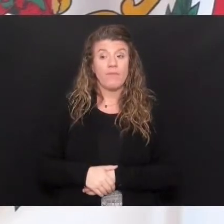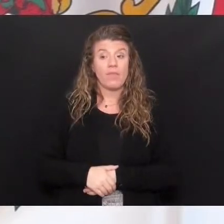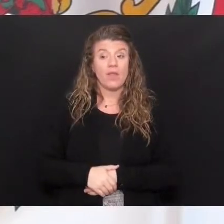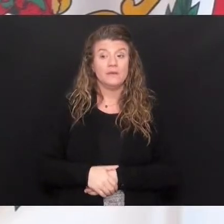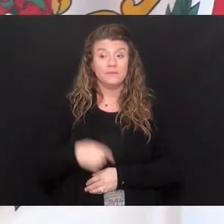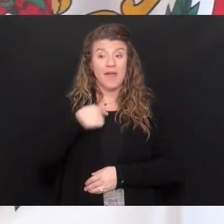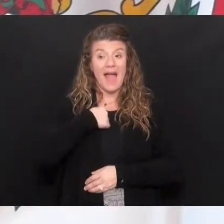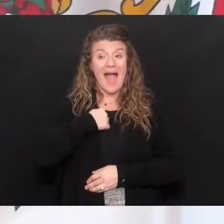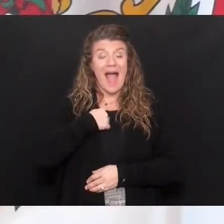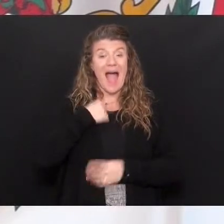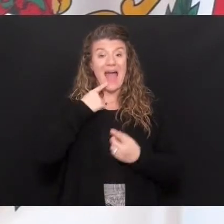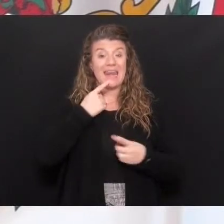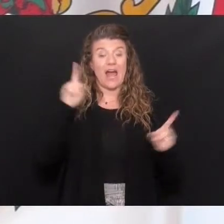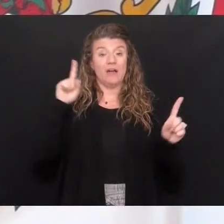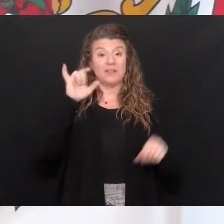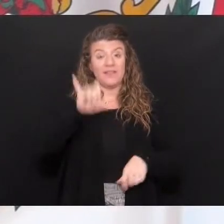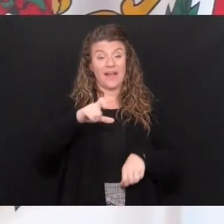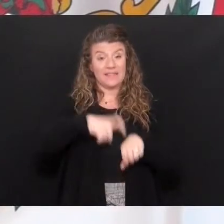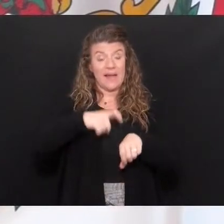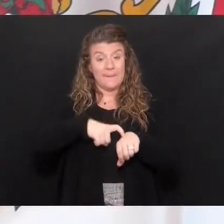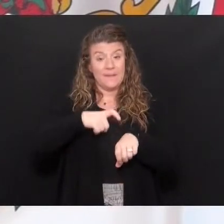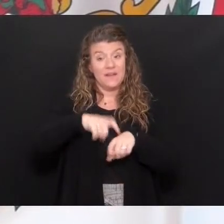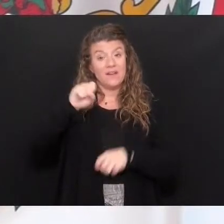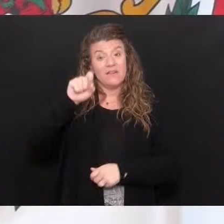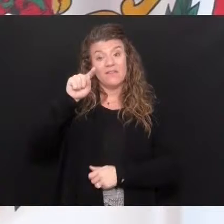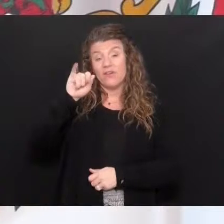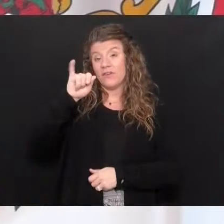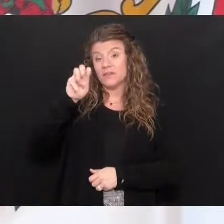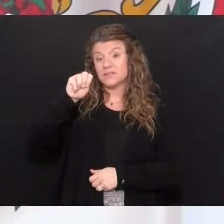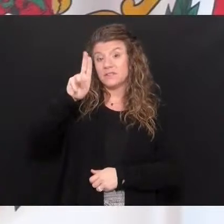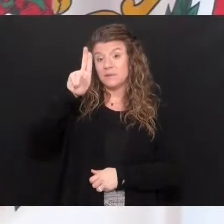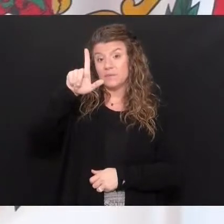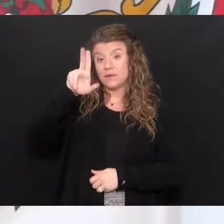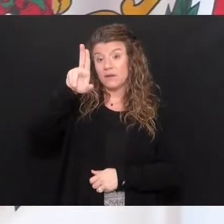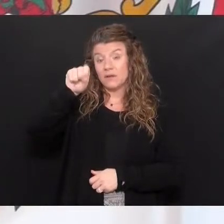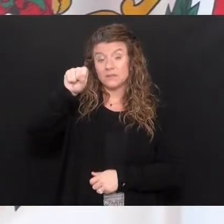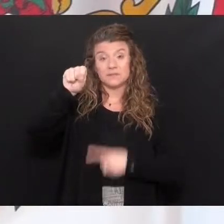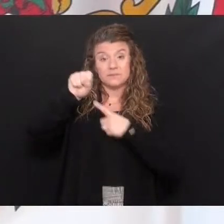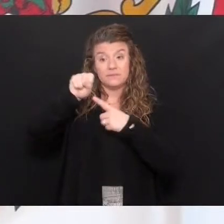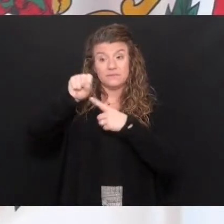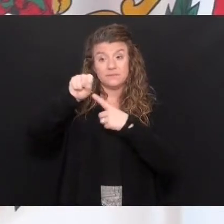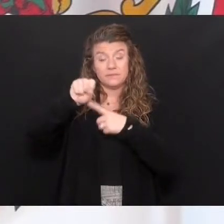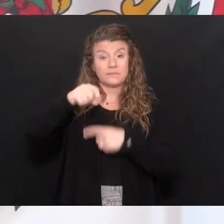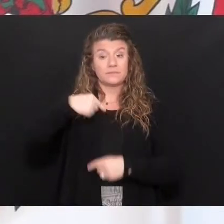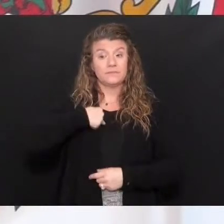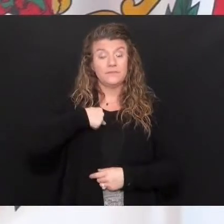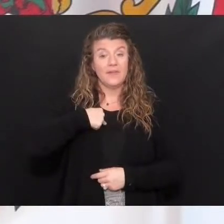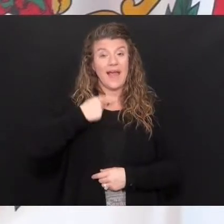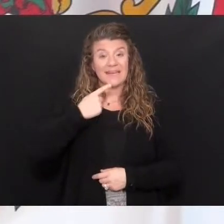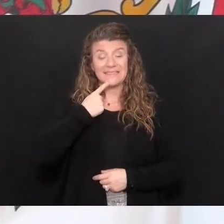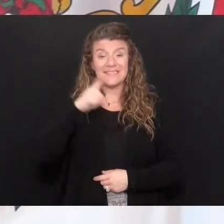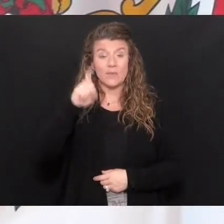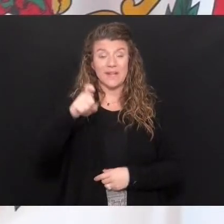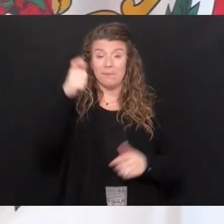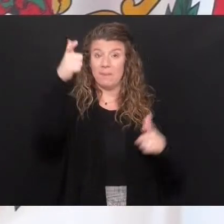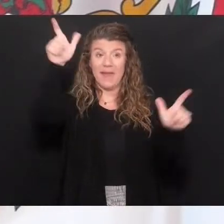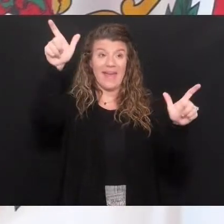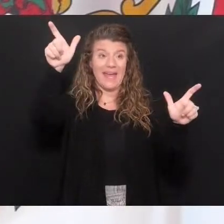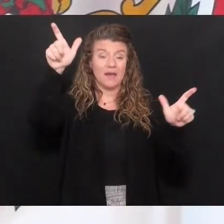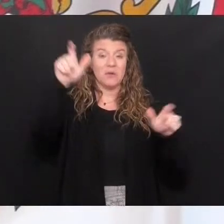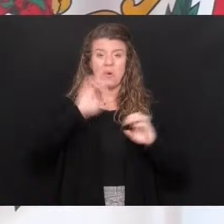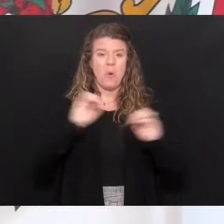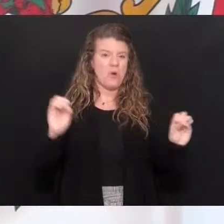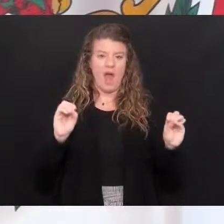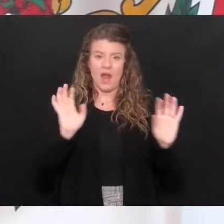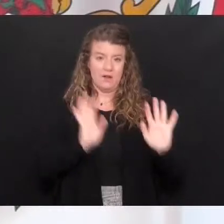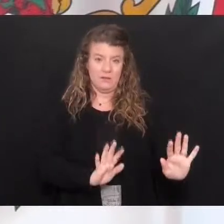at that point in time, you know, on the stimulus package, I said we should either go big or don't go.